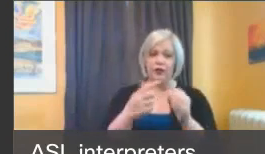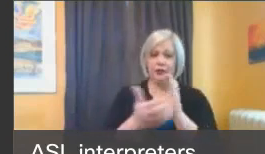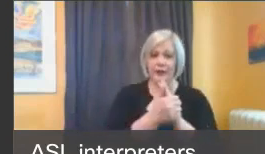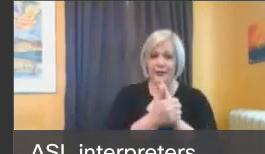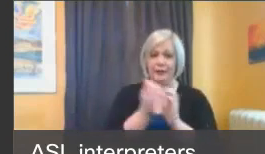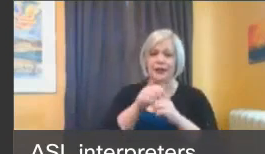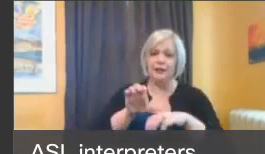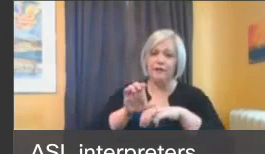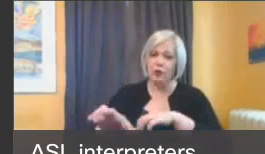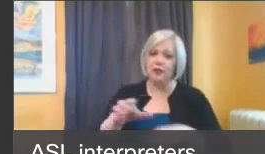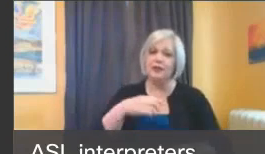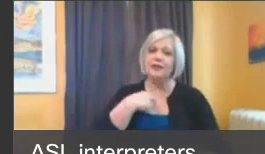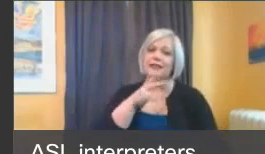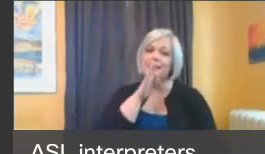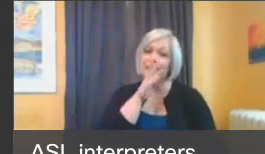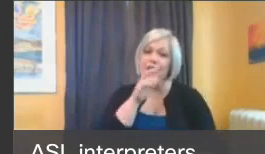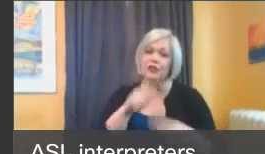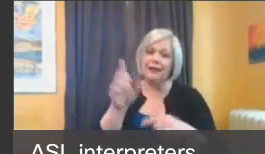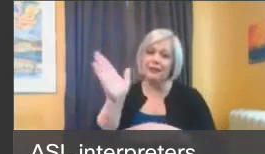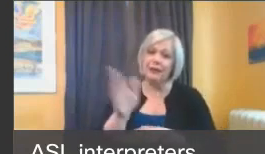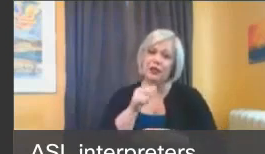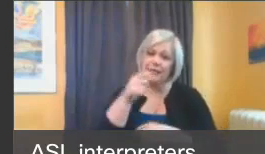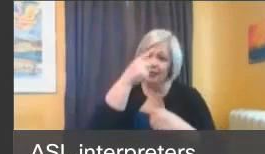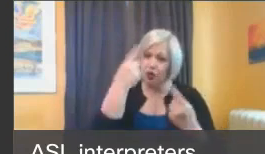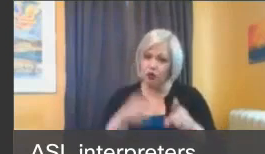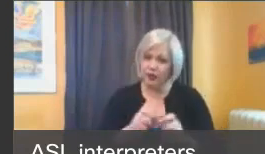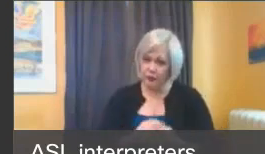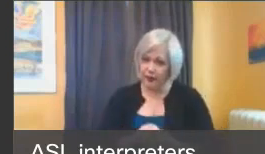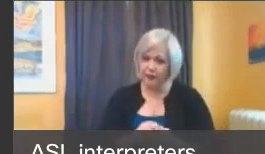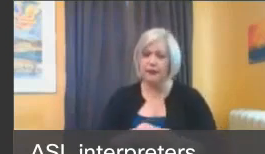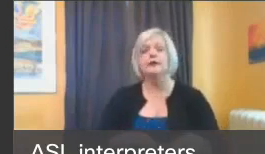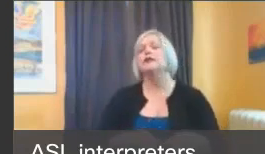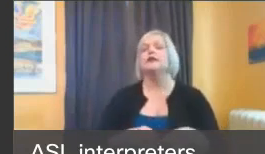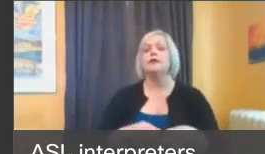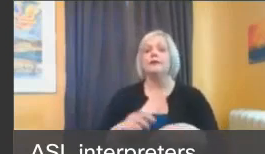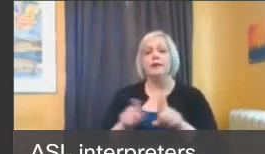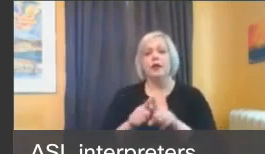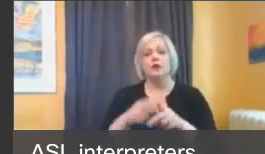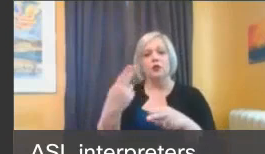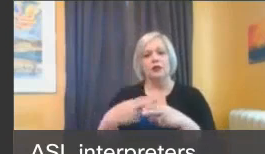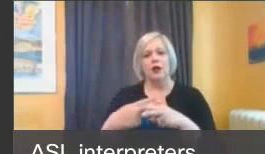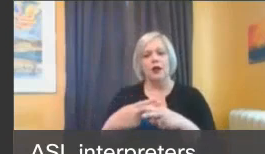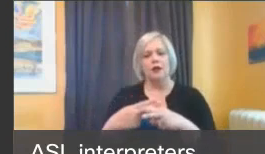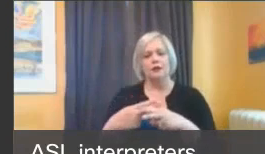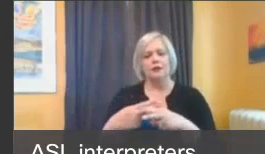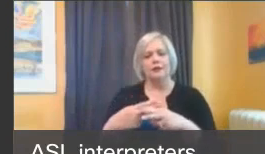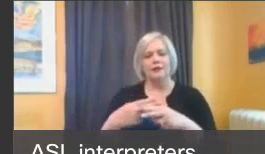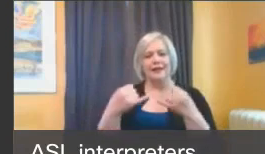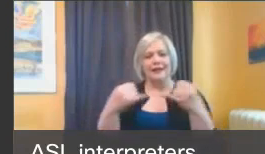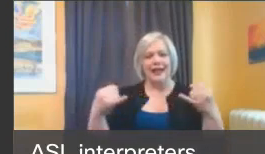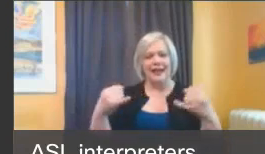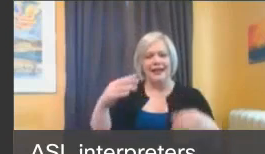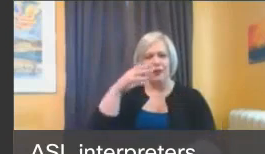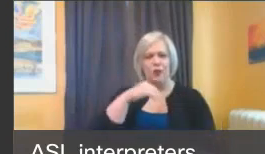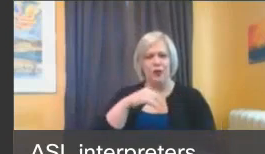compels speech that the speaker didn't necessarily agree with. And also what was called the line warming ban.